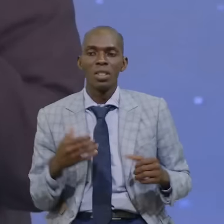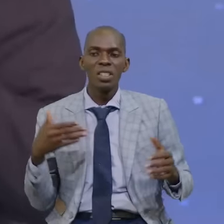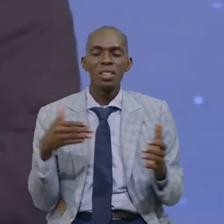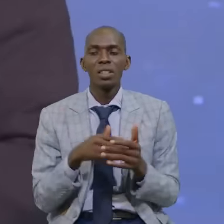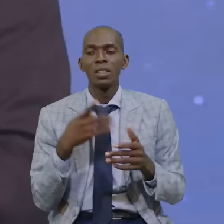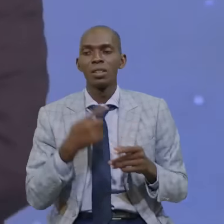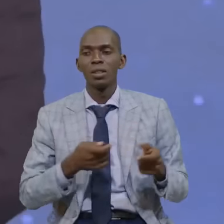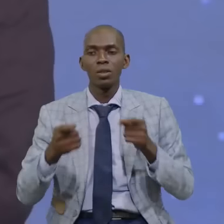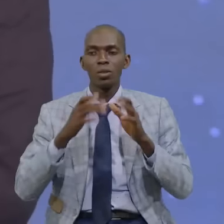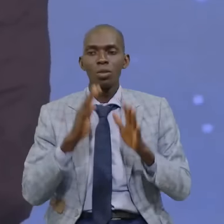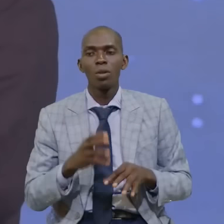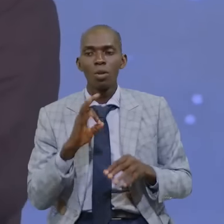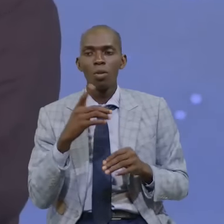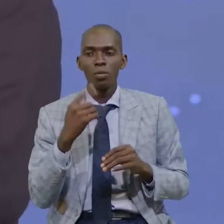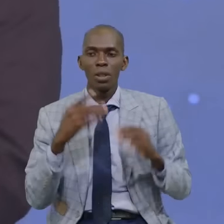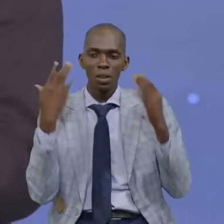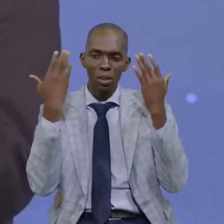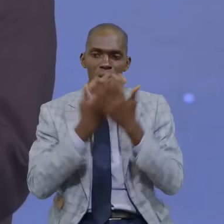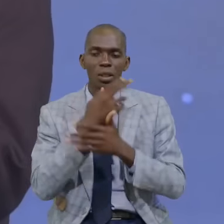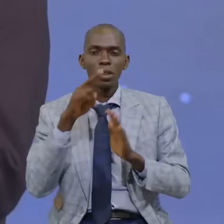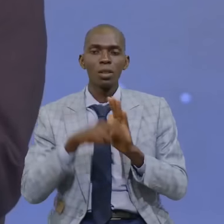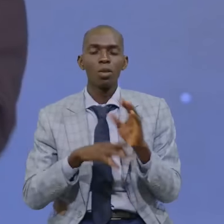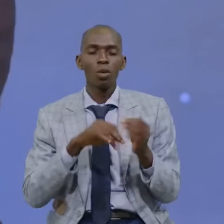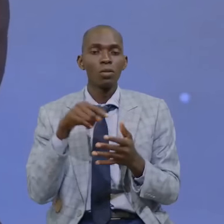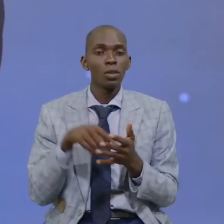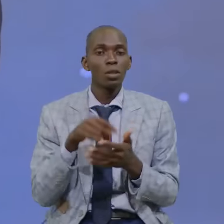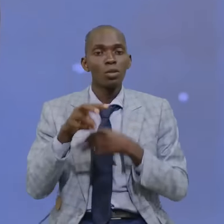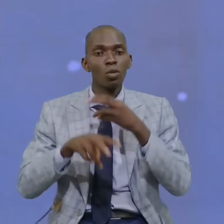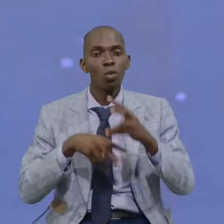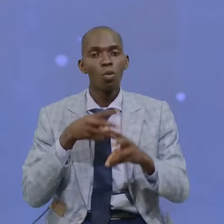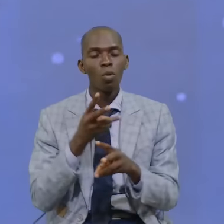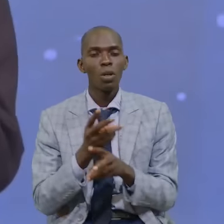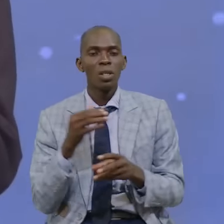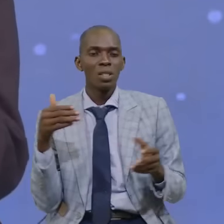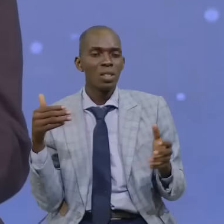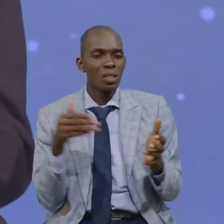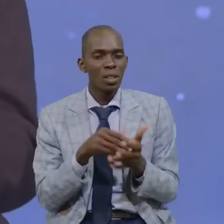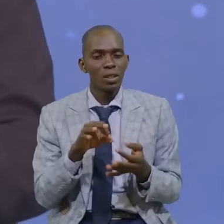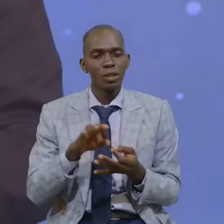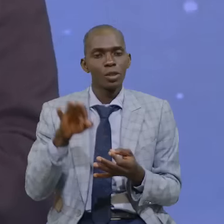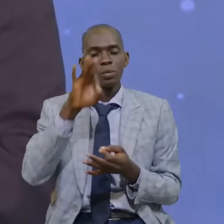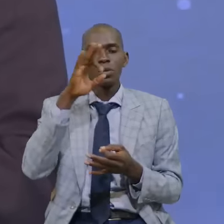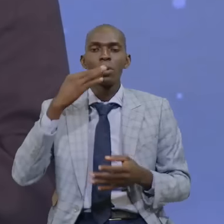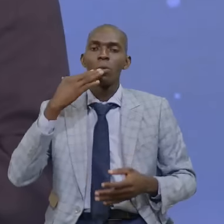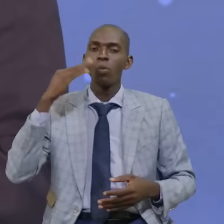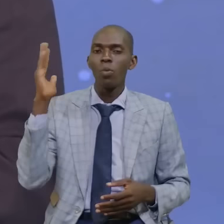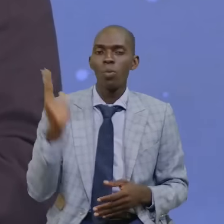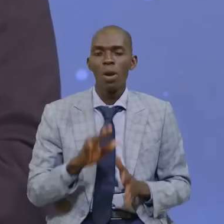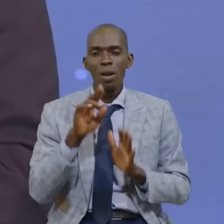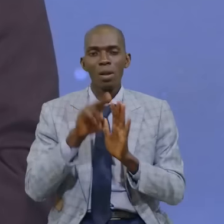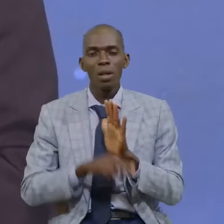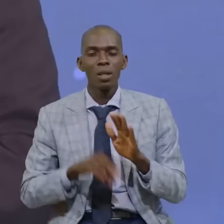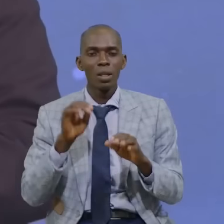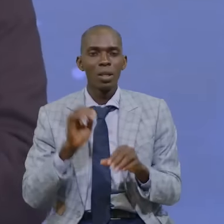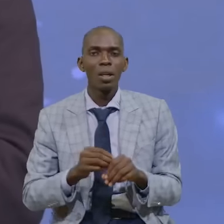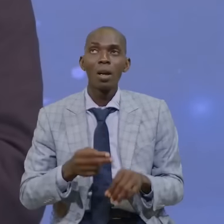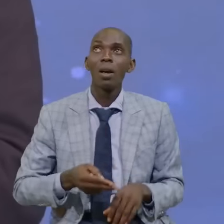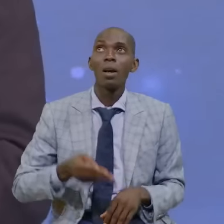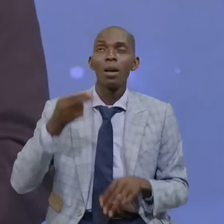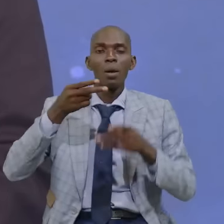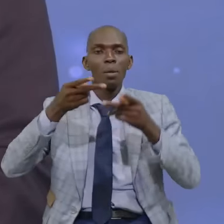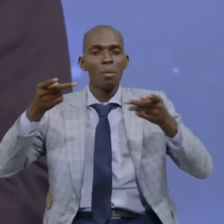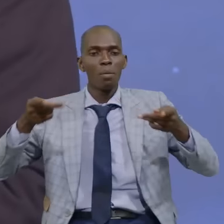of the darkness of this world, against spiritual wickedness in high places. Look